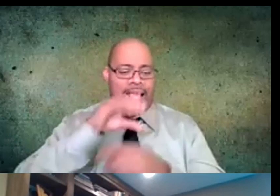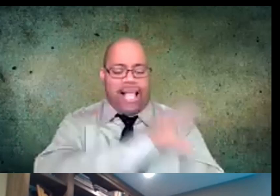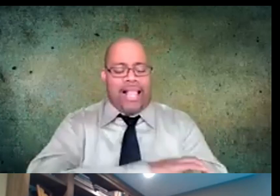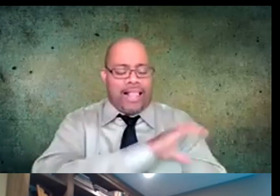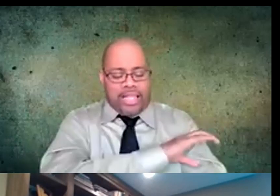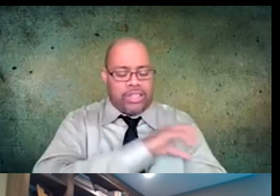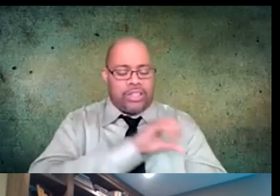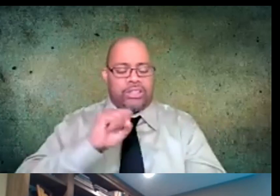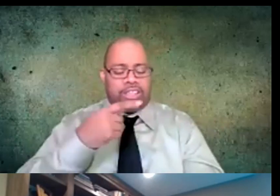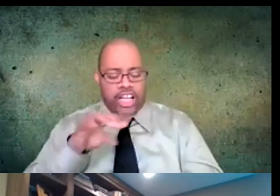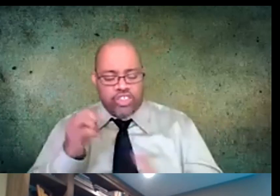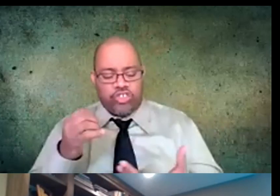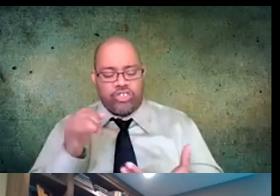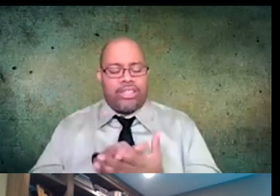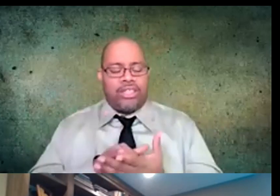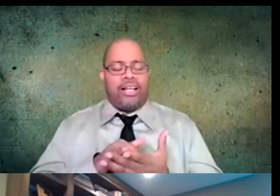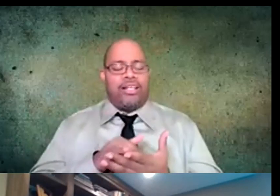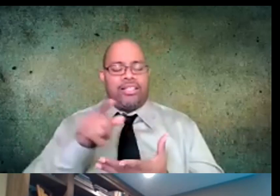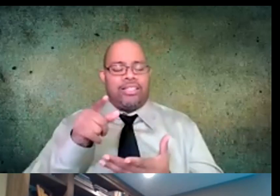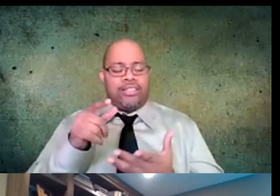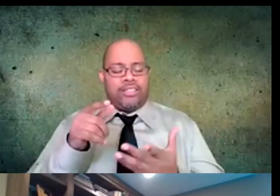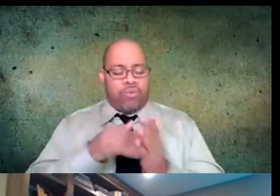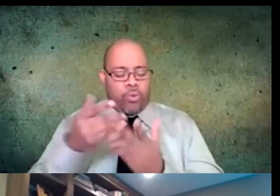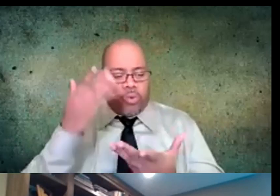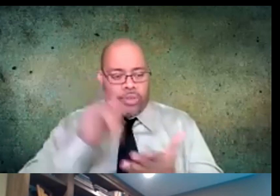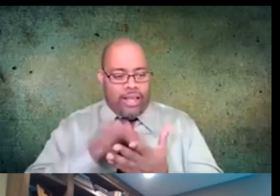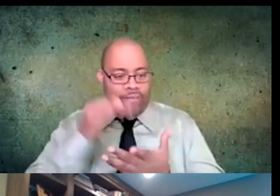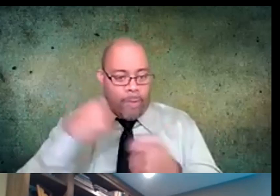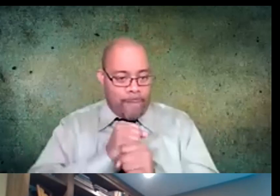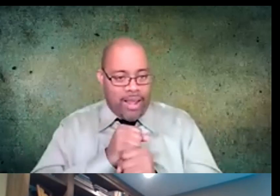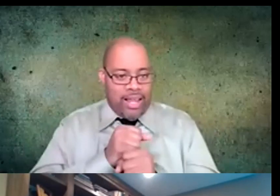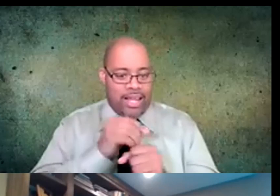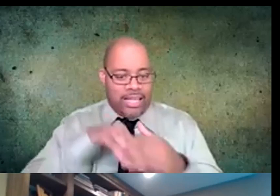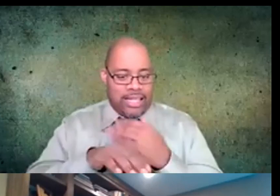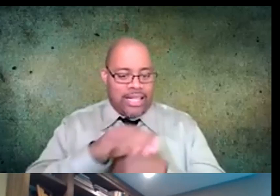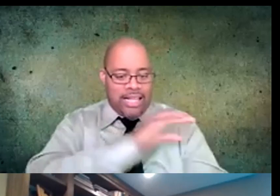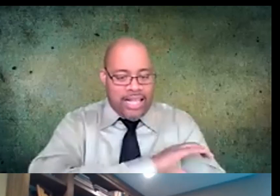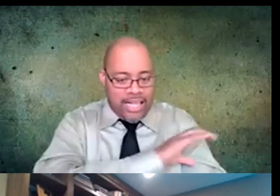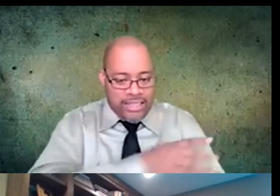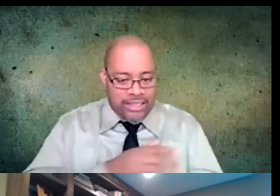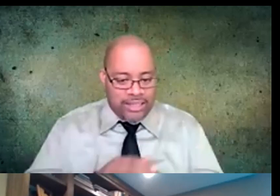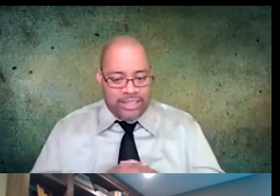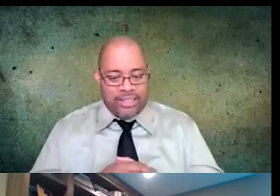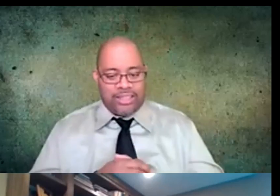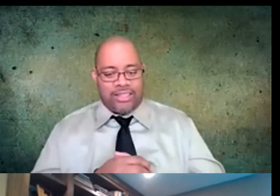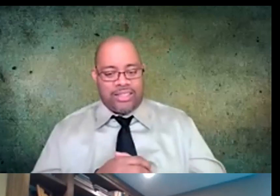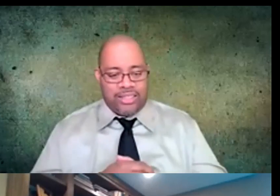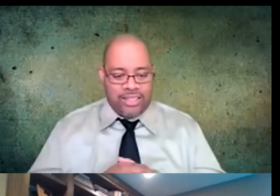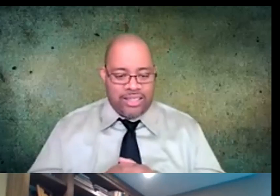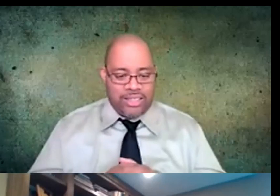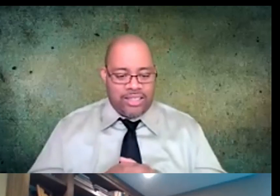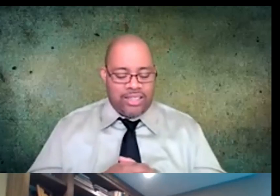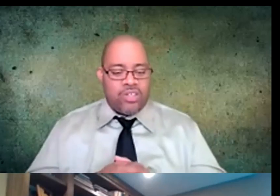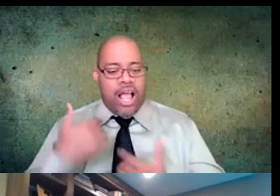it's not like, you know, way early in preclinical and who knows if it's going to make in the clinic. We already have some very promising, you know, data readout in